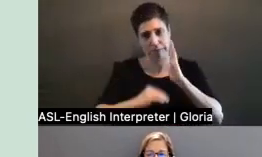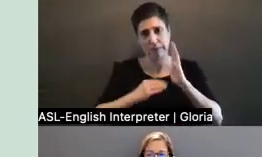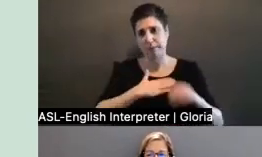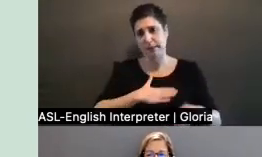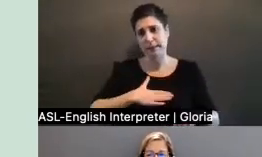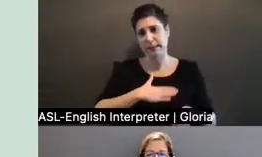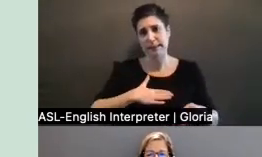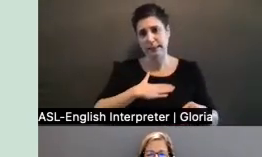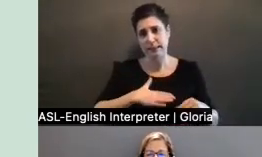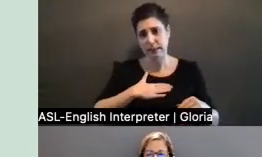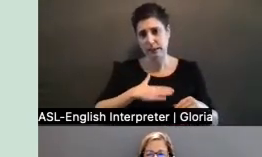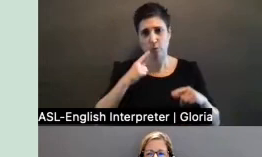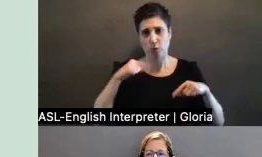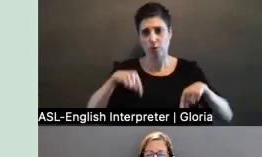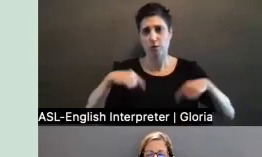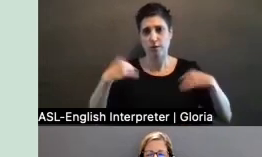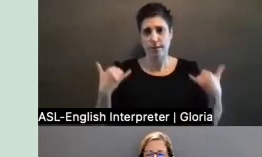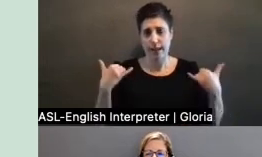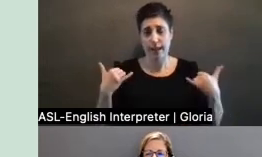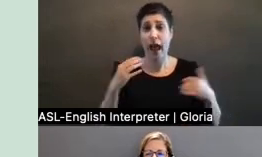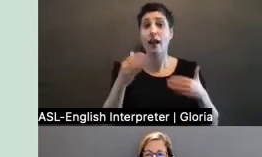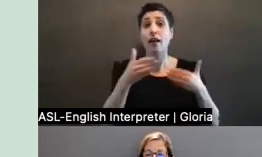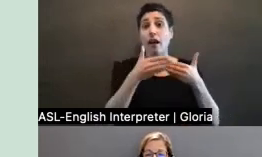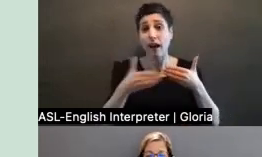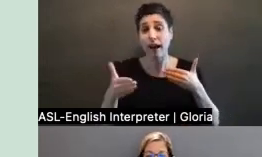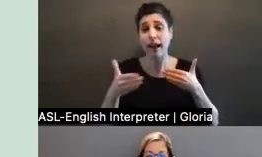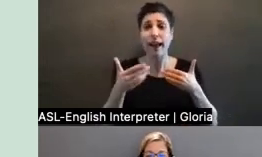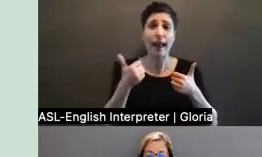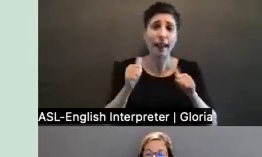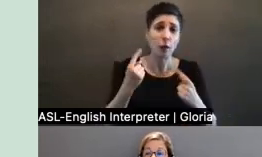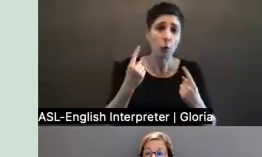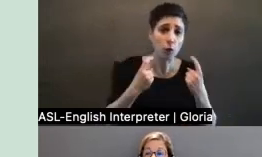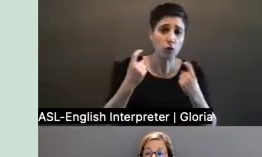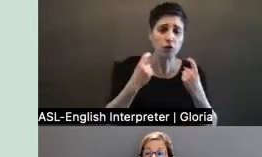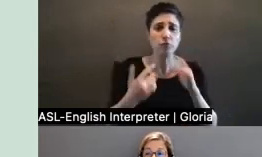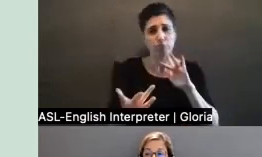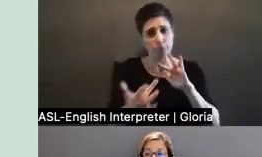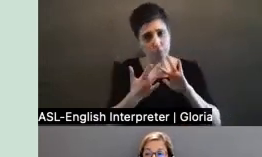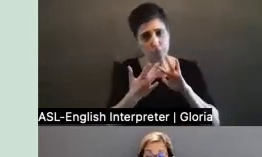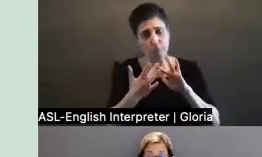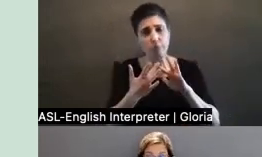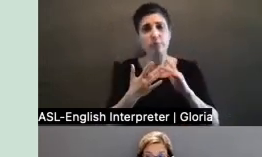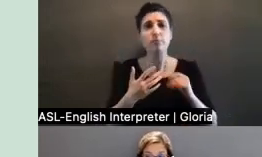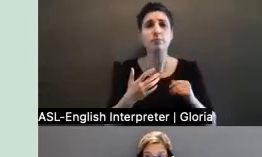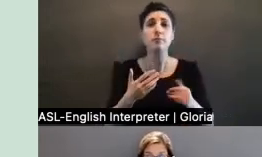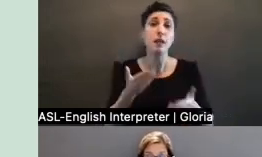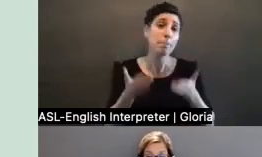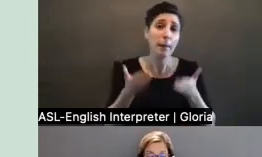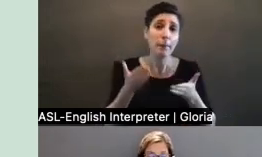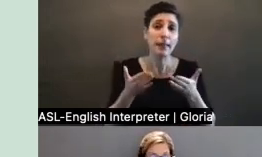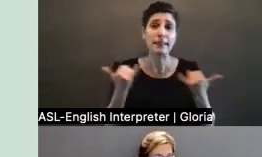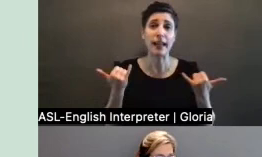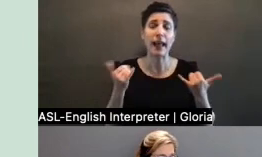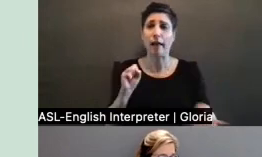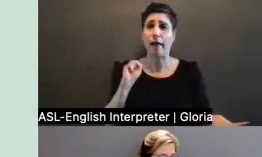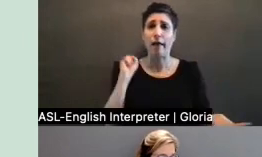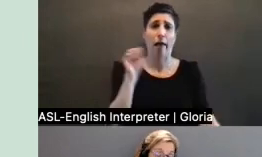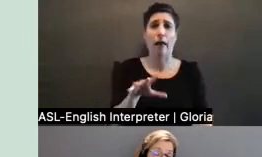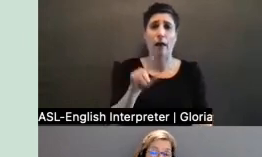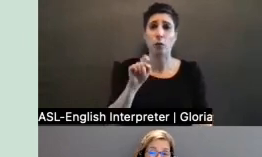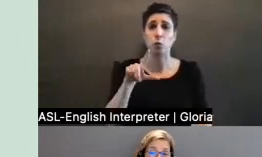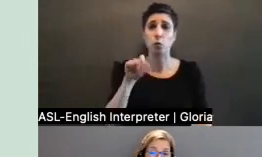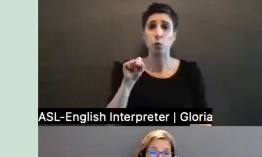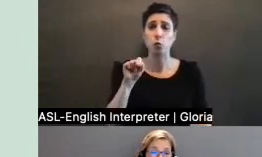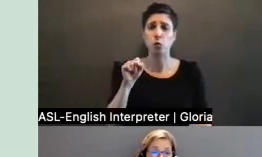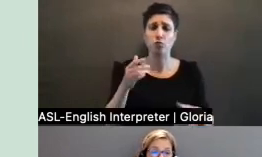can, and reach out if you have any questions. If you want me to run through one of the tools we quickly touched on today, I will be happy to take you through